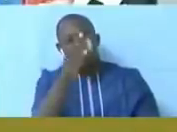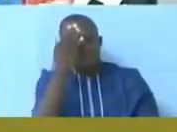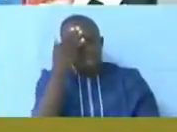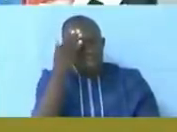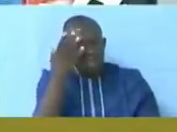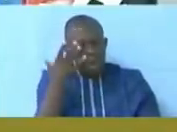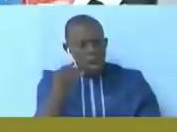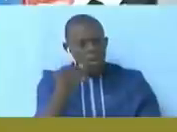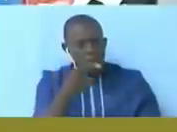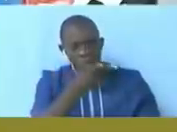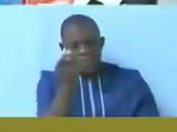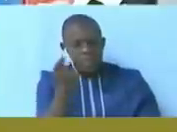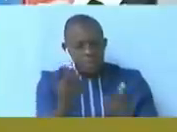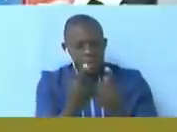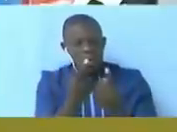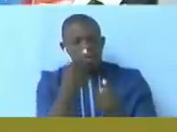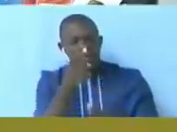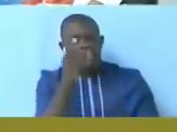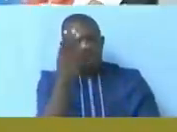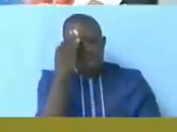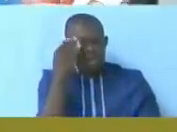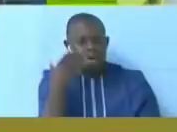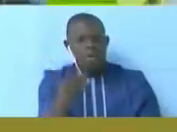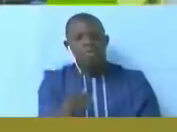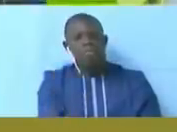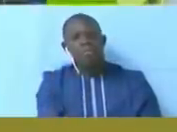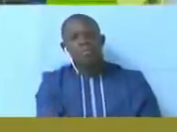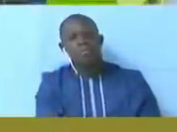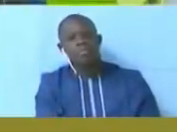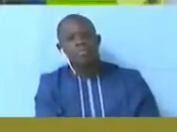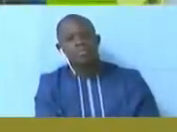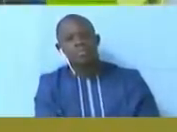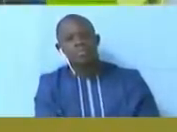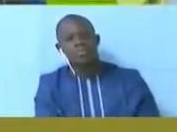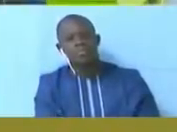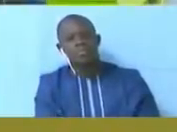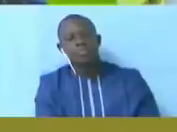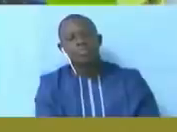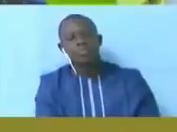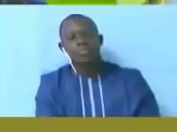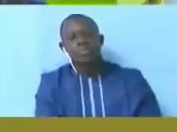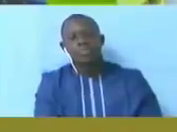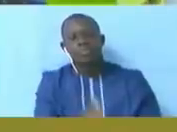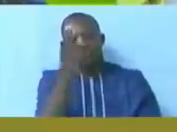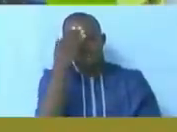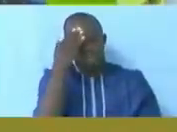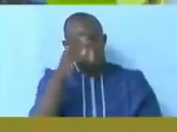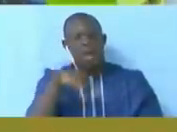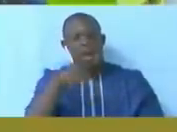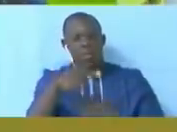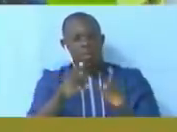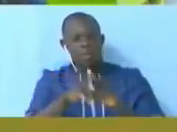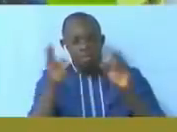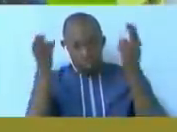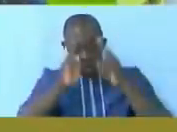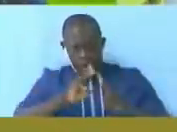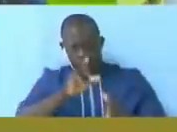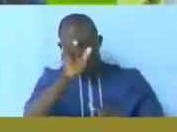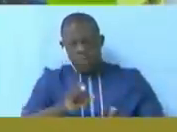this particular information? When we file our subpoena, you know very well as a practicing lawyer, when you file your subpoena, you make a follow up on